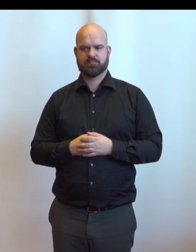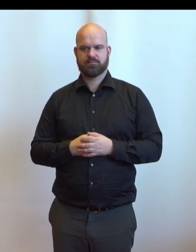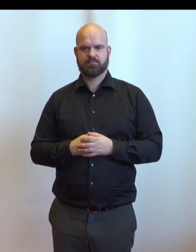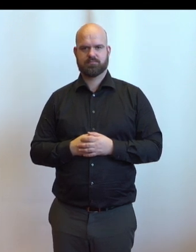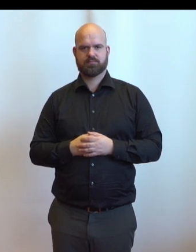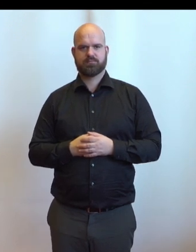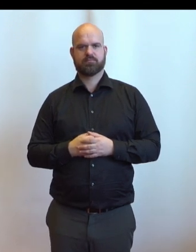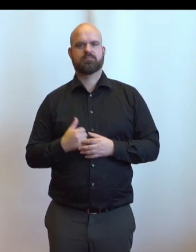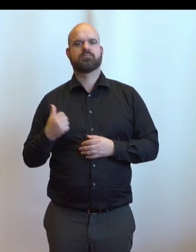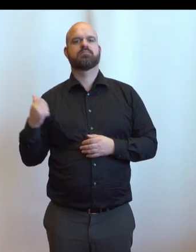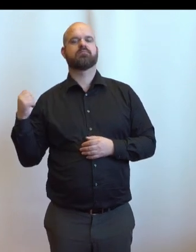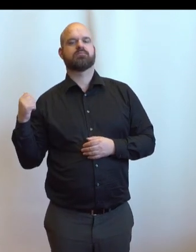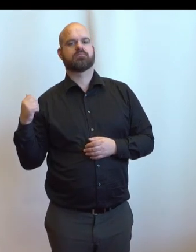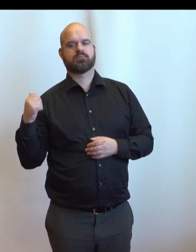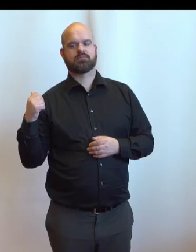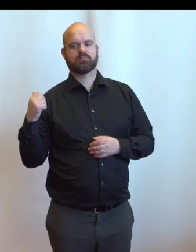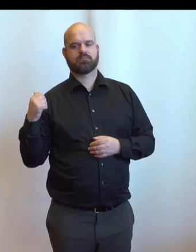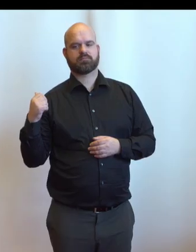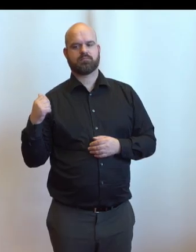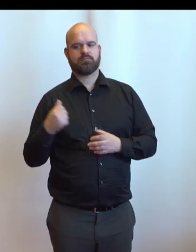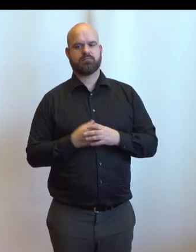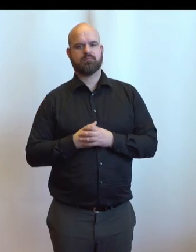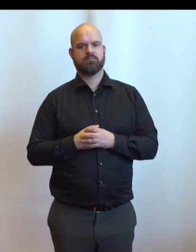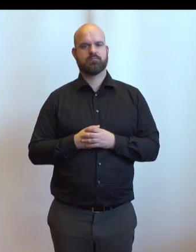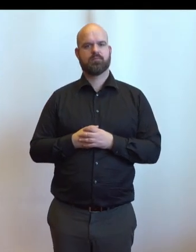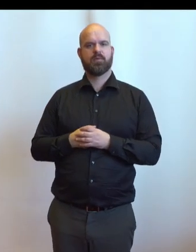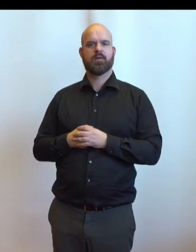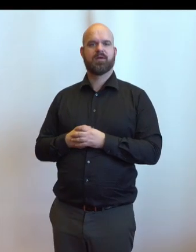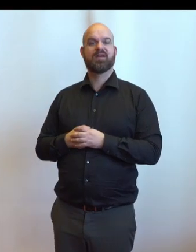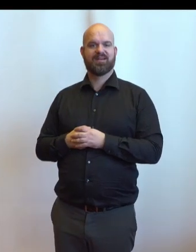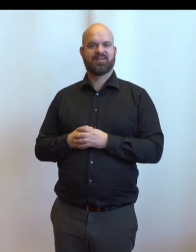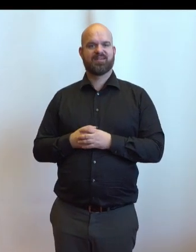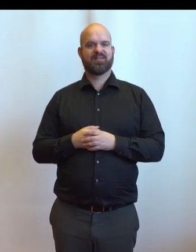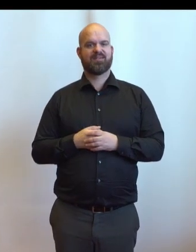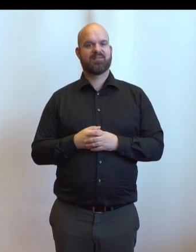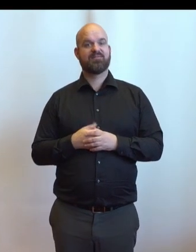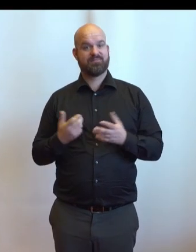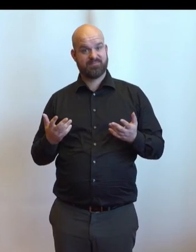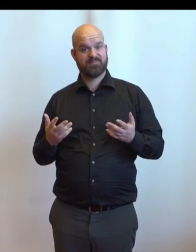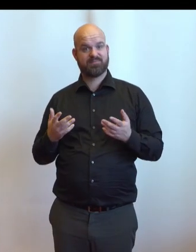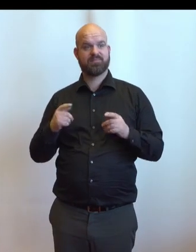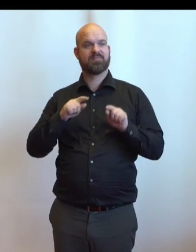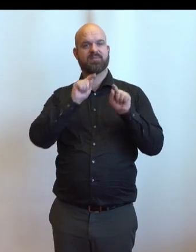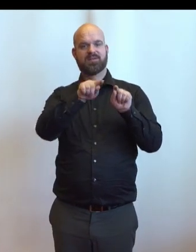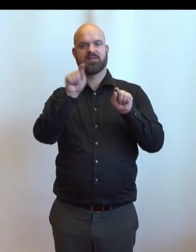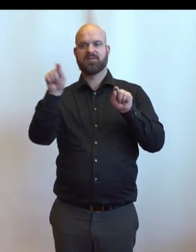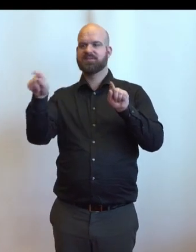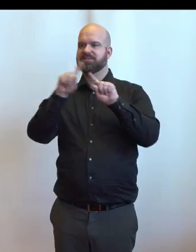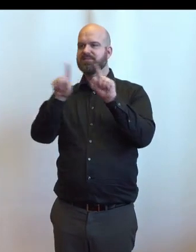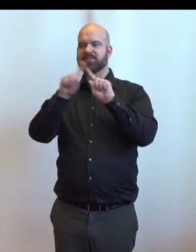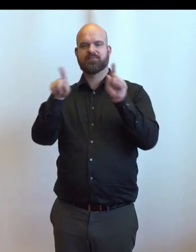I need to close this presentation. I just wanted to say that each of us as companies, depending on the type